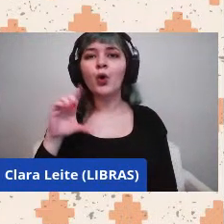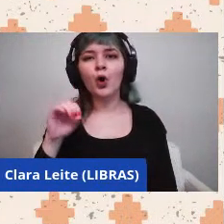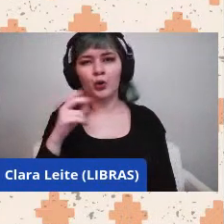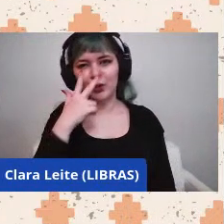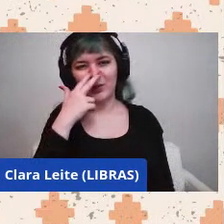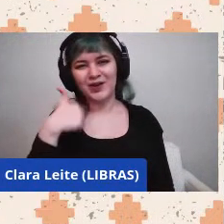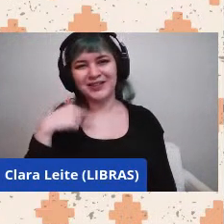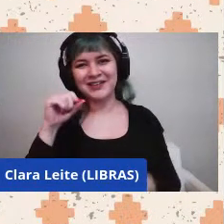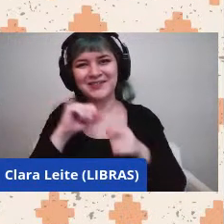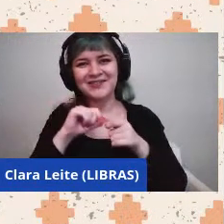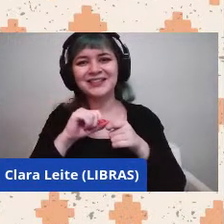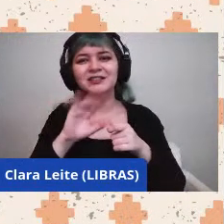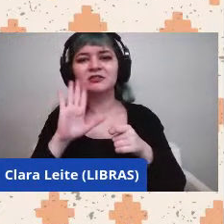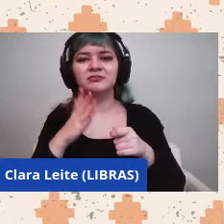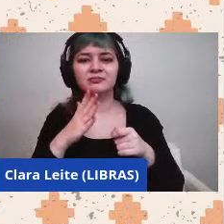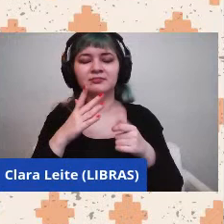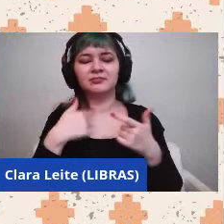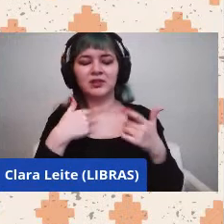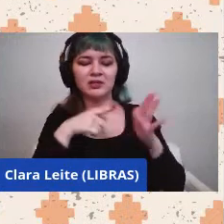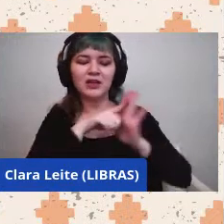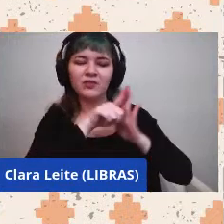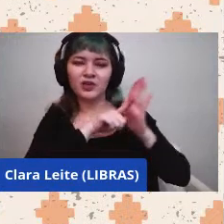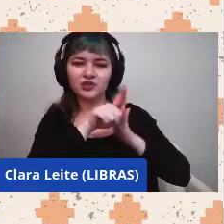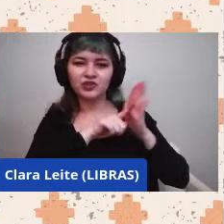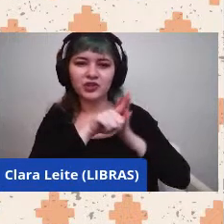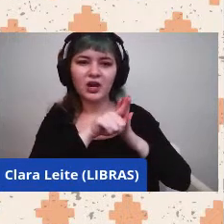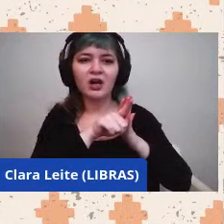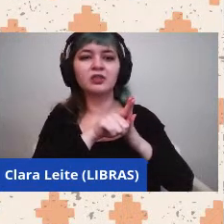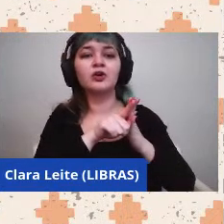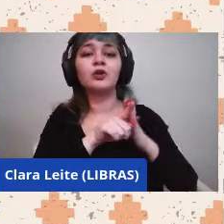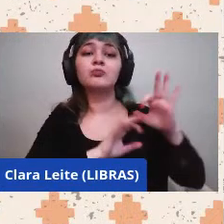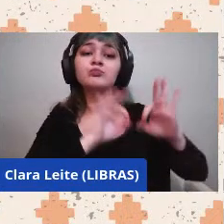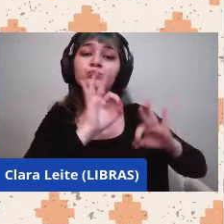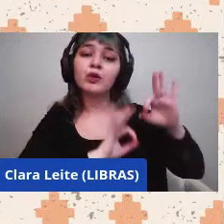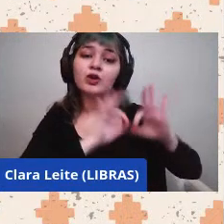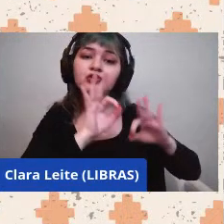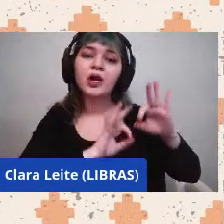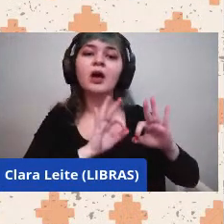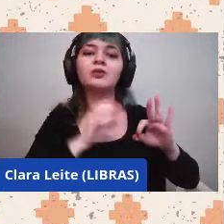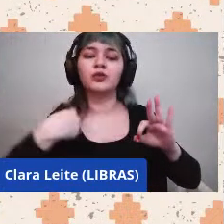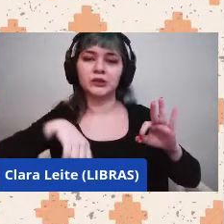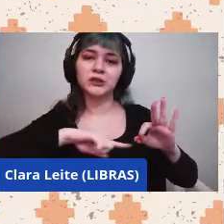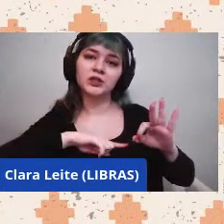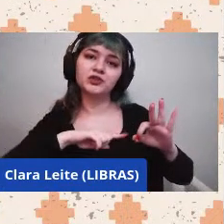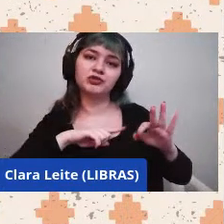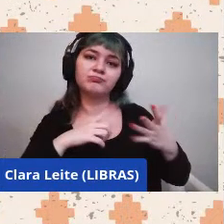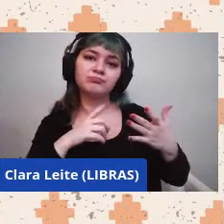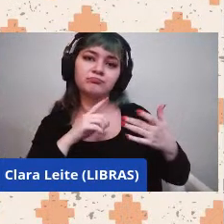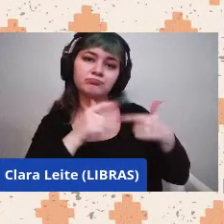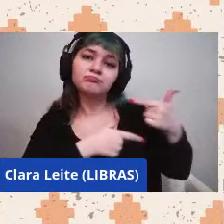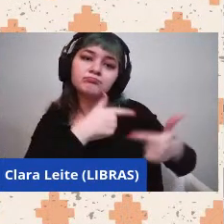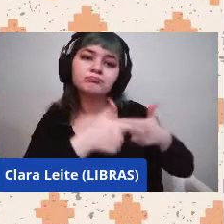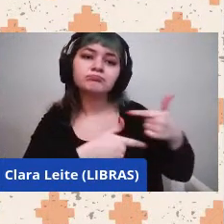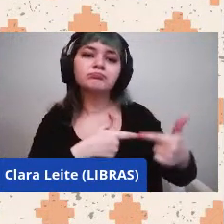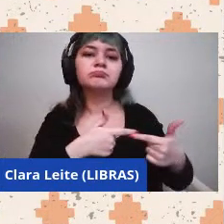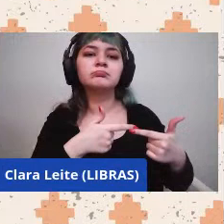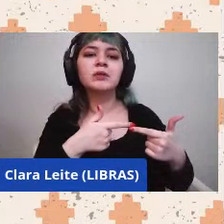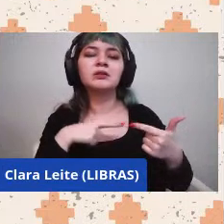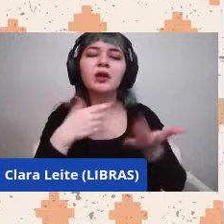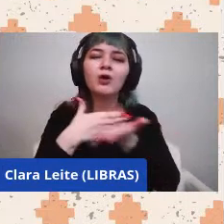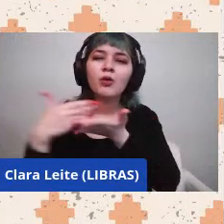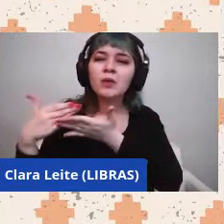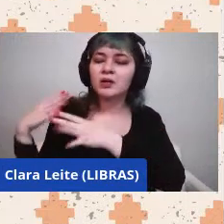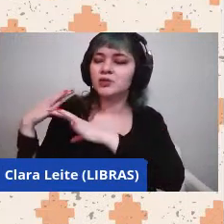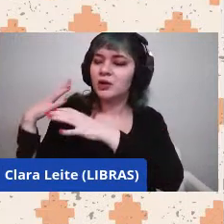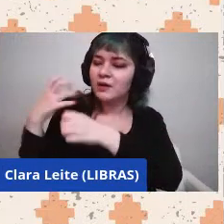do as a principal investigator for projects that we undertake. There's the initial review and